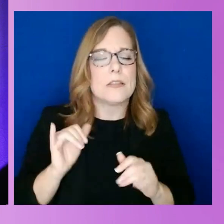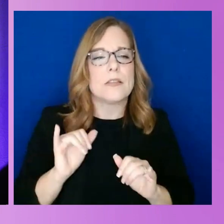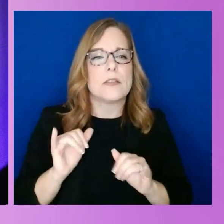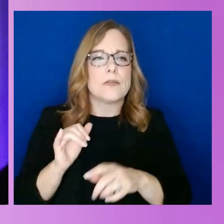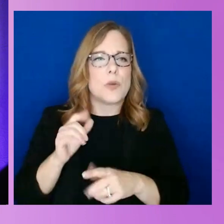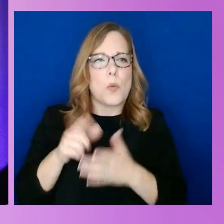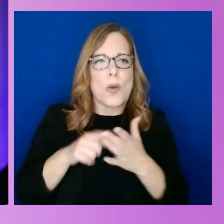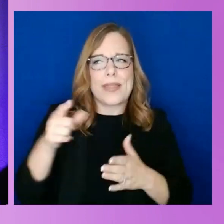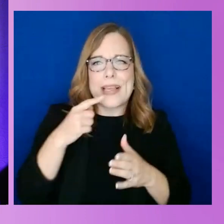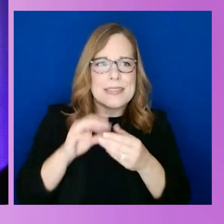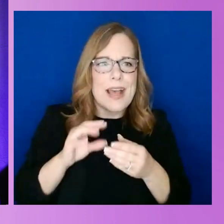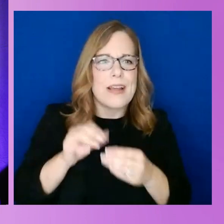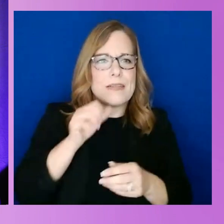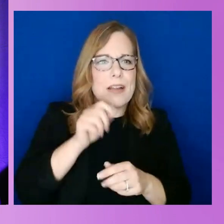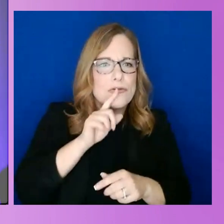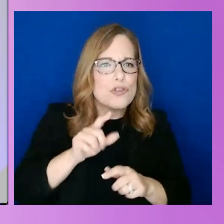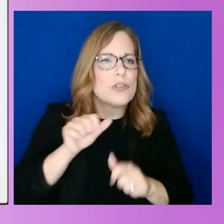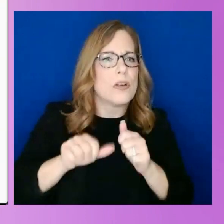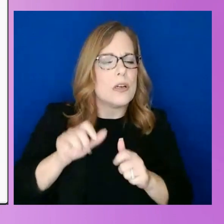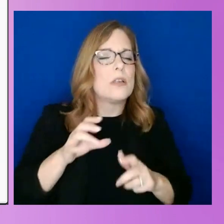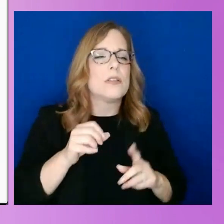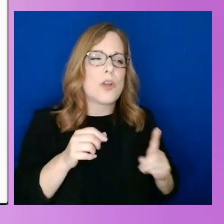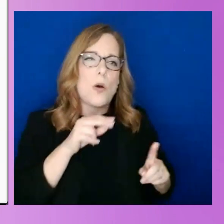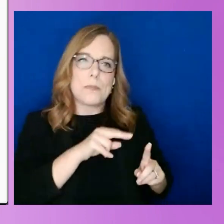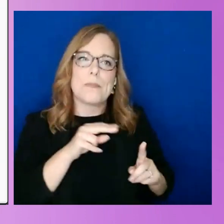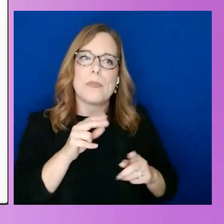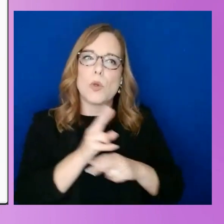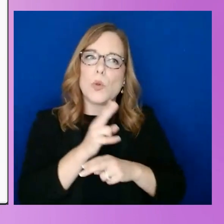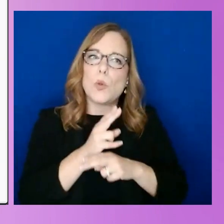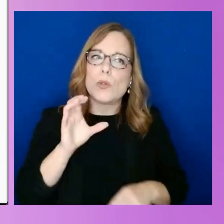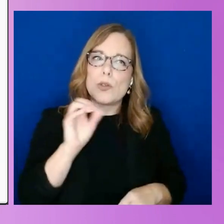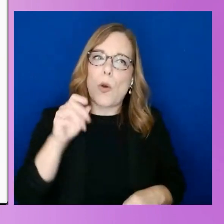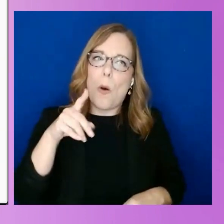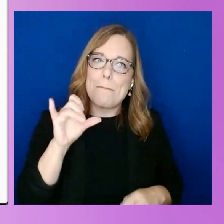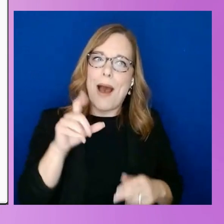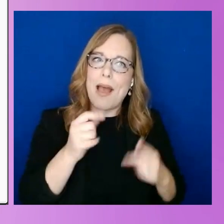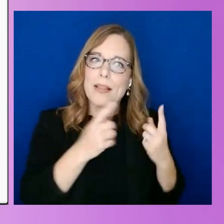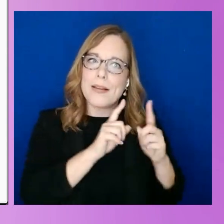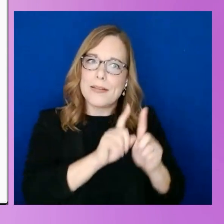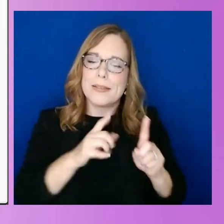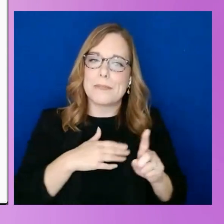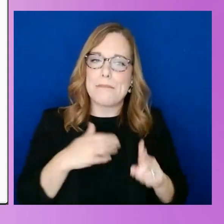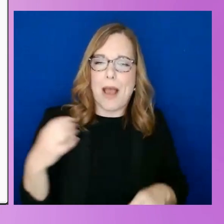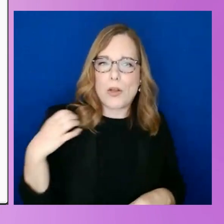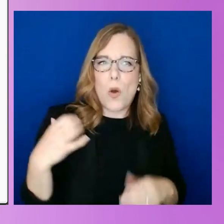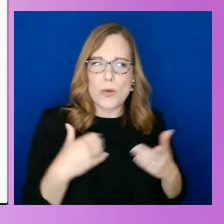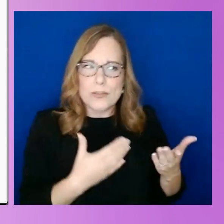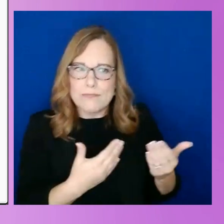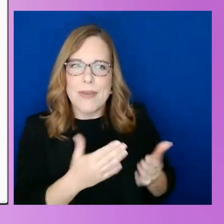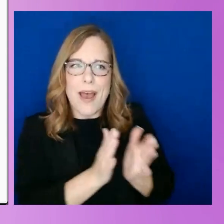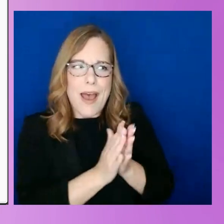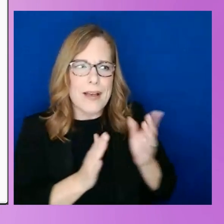What I'll do is ask Copilot to provide some coaching on how I conducted this meeting.